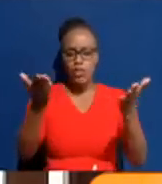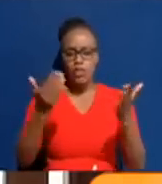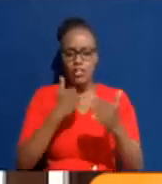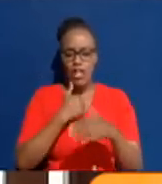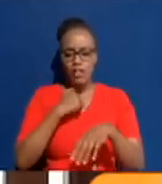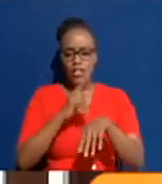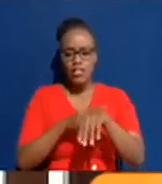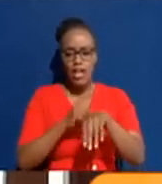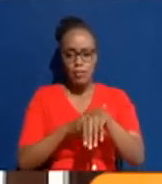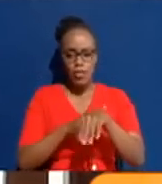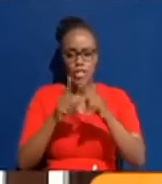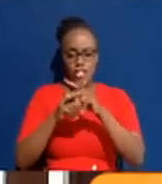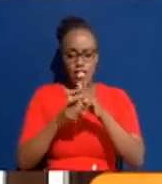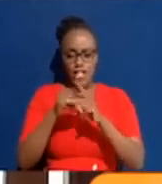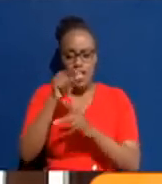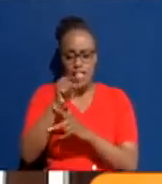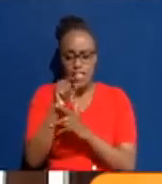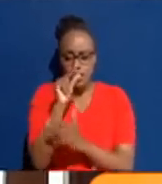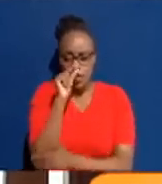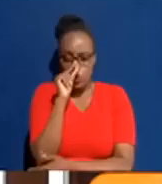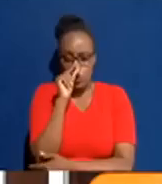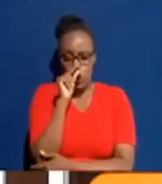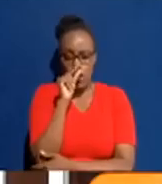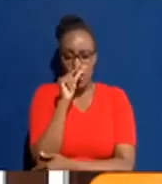start this narrow